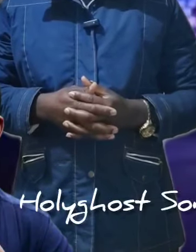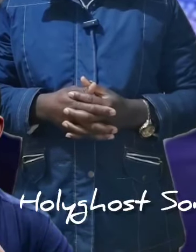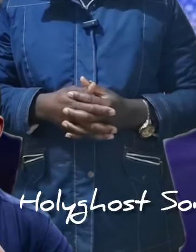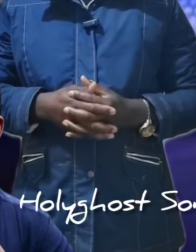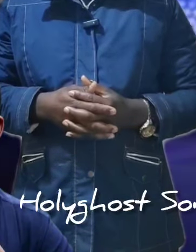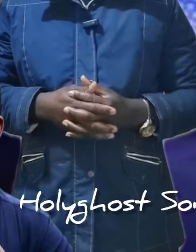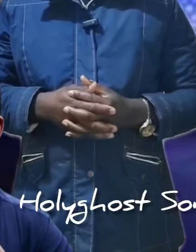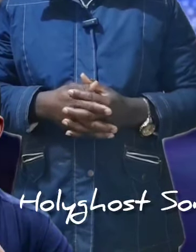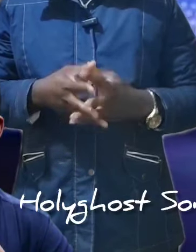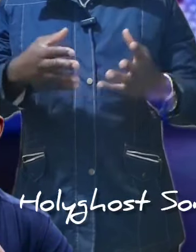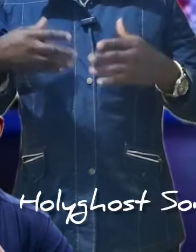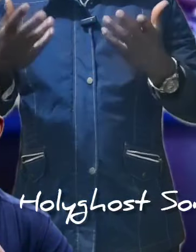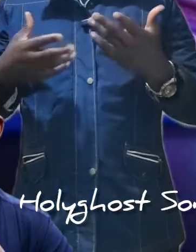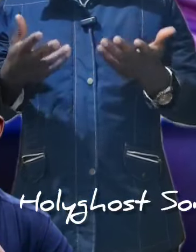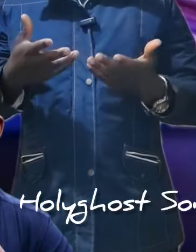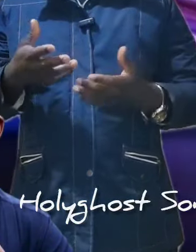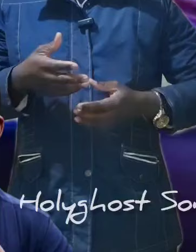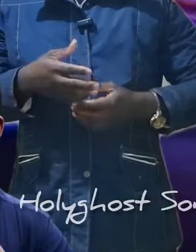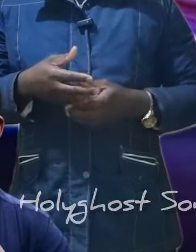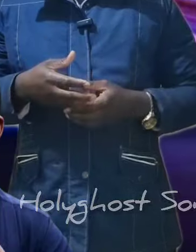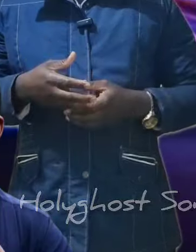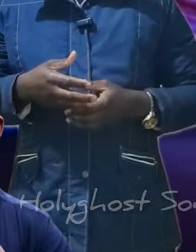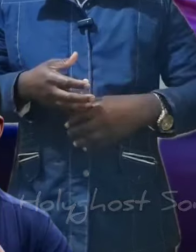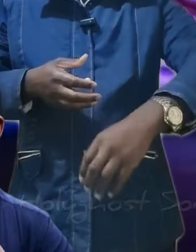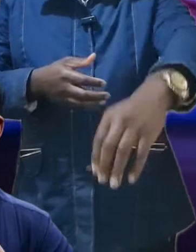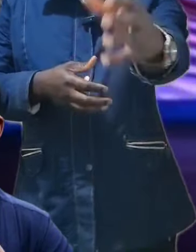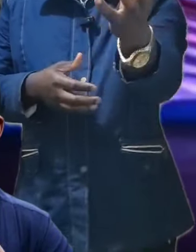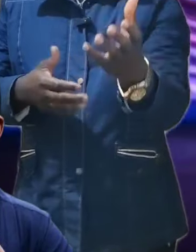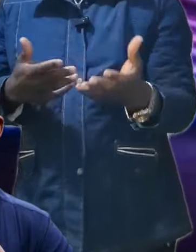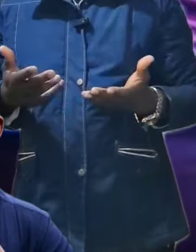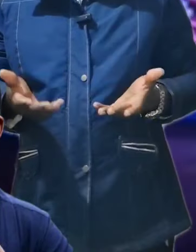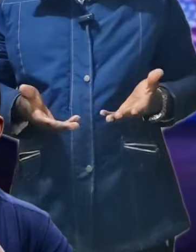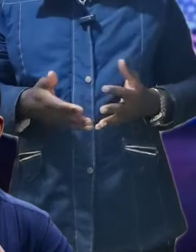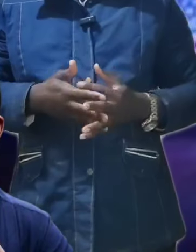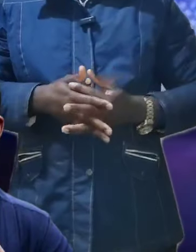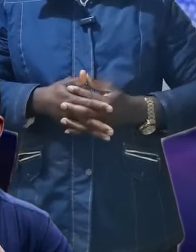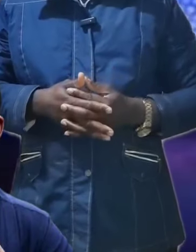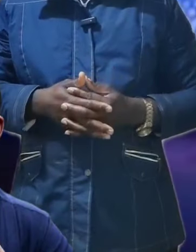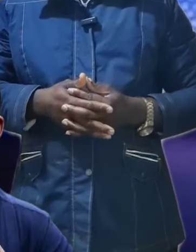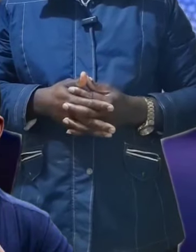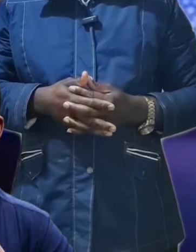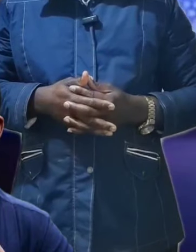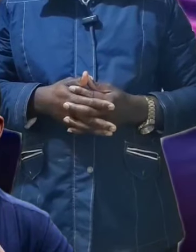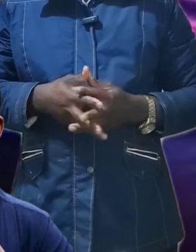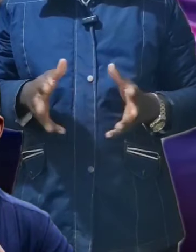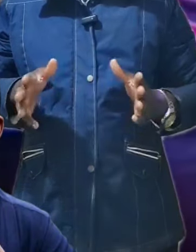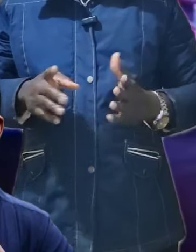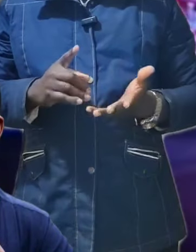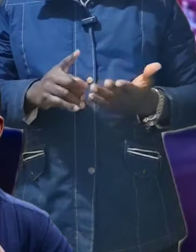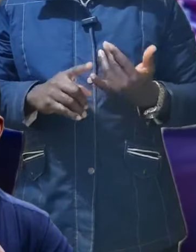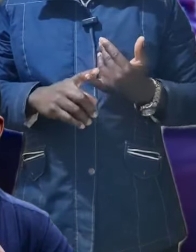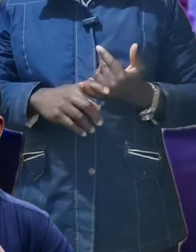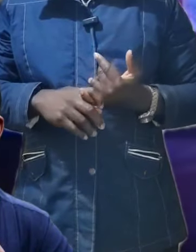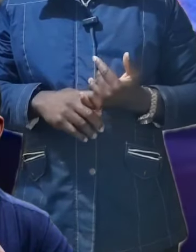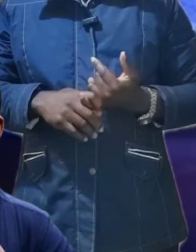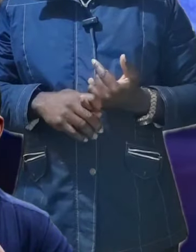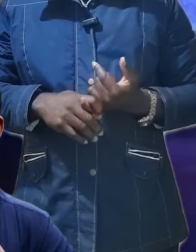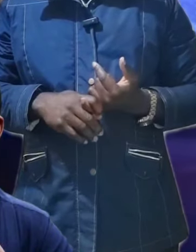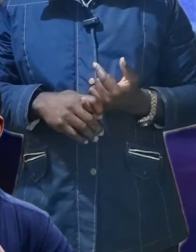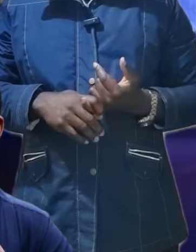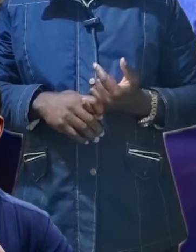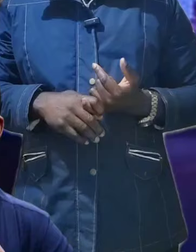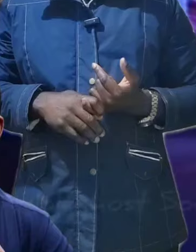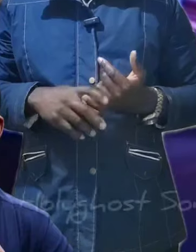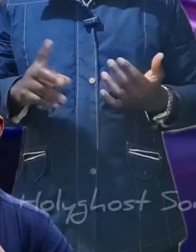Treasonable felony. People that went out to cry out that they are hungry. Government did attend to their